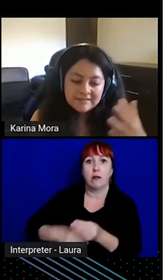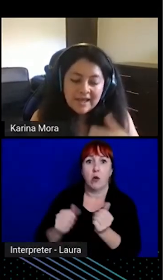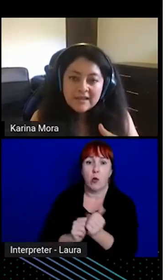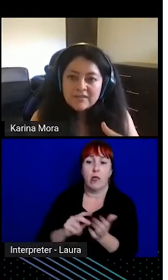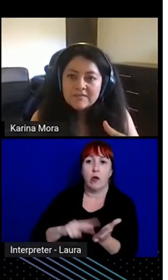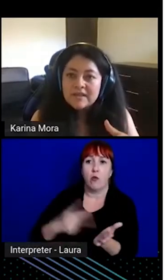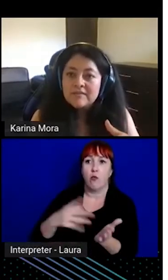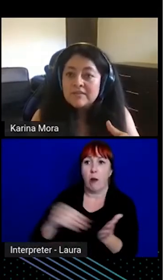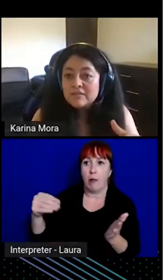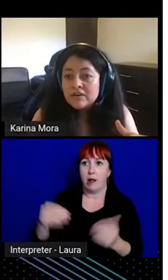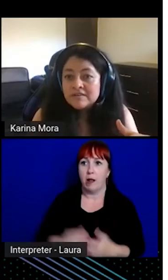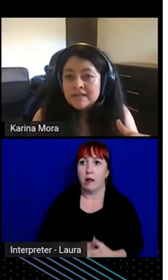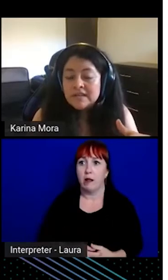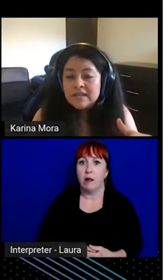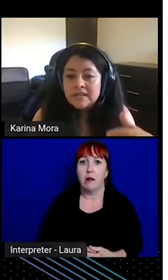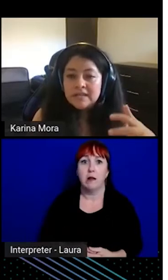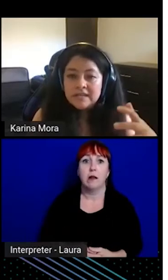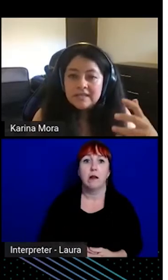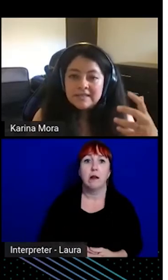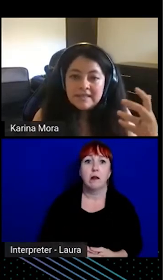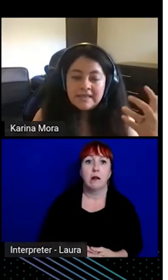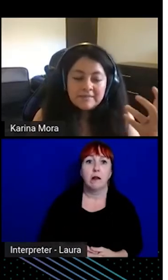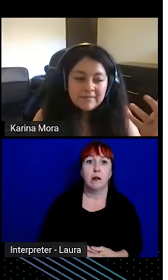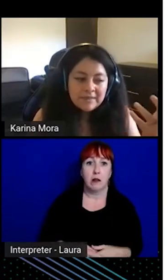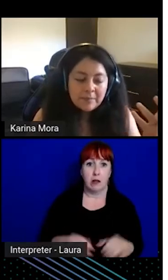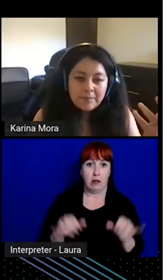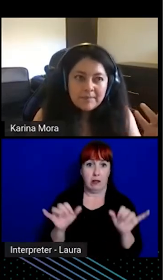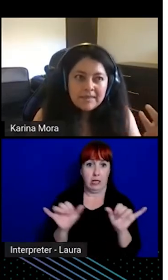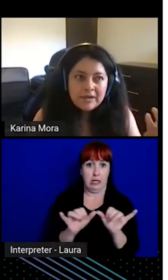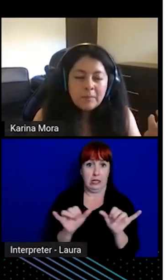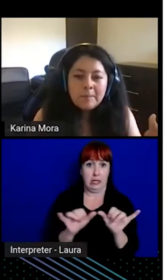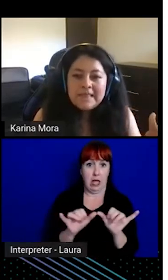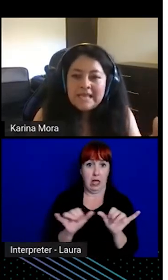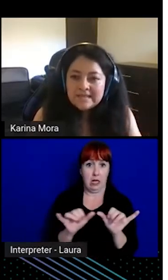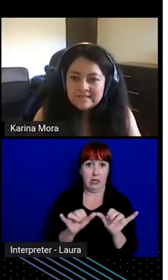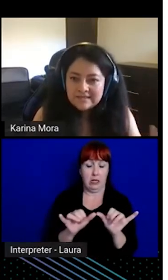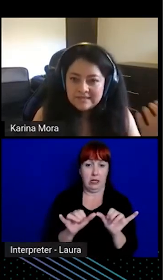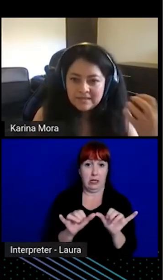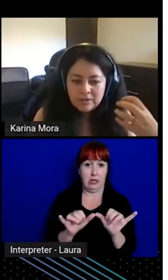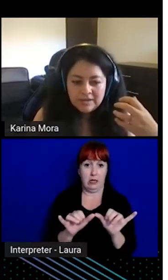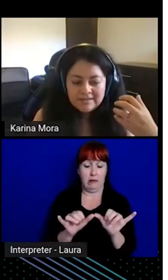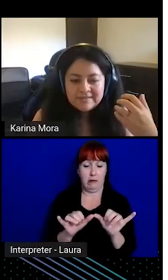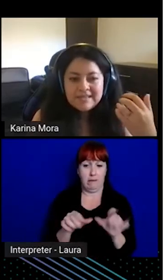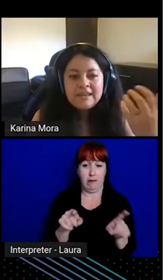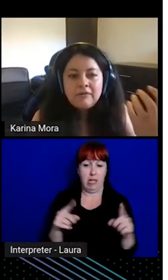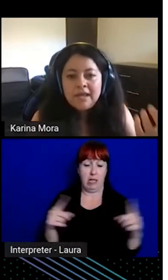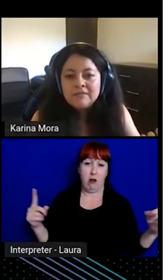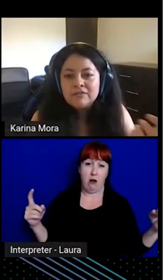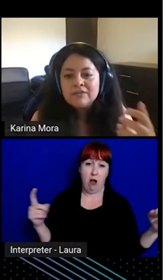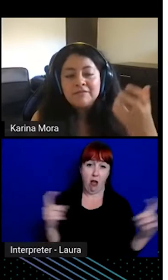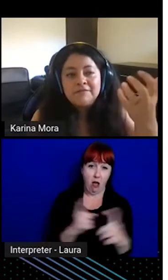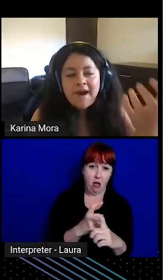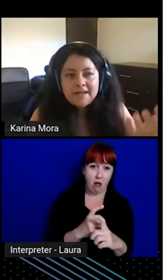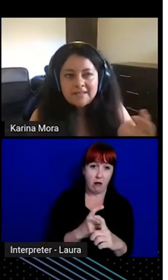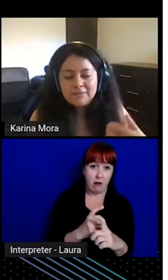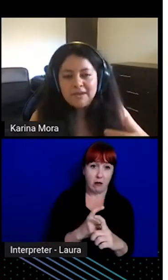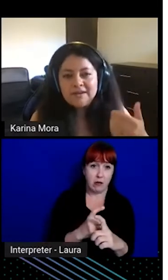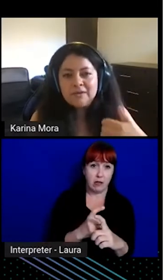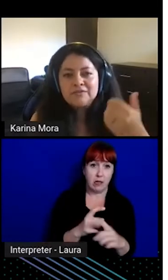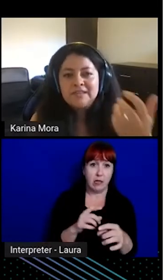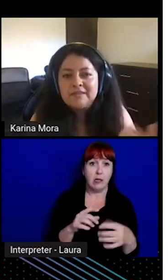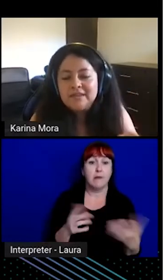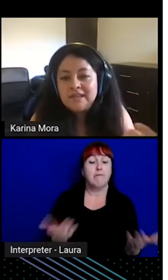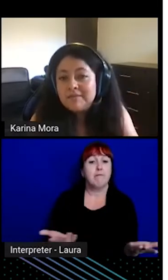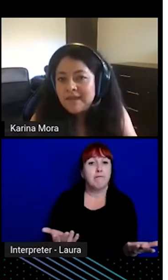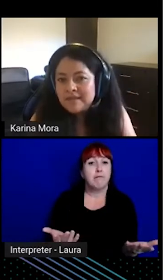the size of the event sourcing, the complexity, it's inherent to the fact that we are